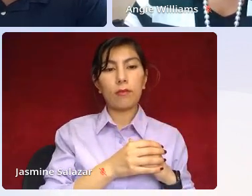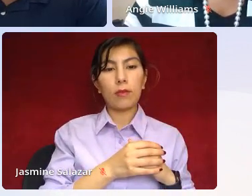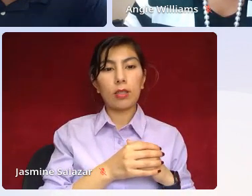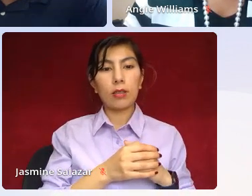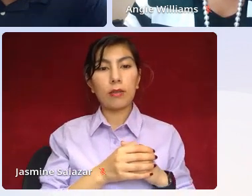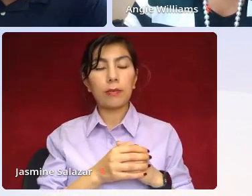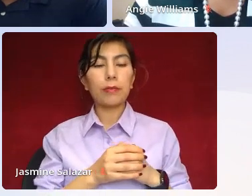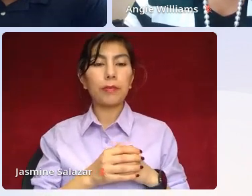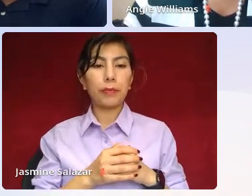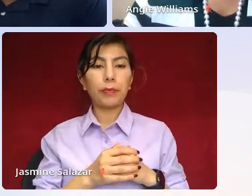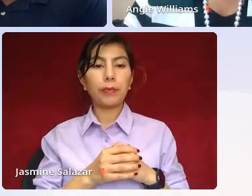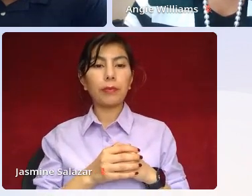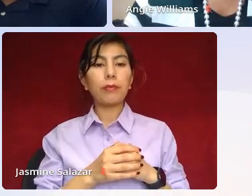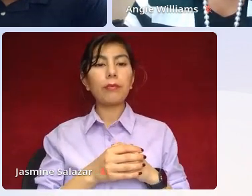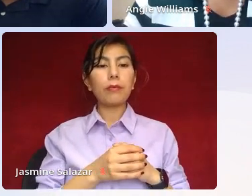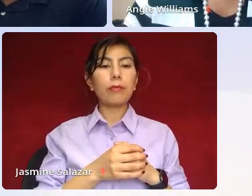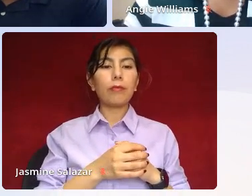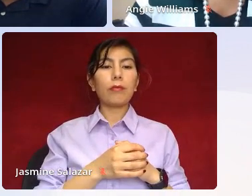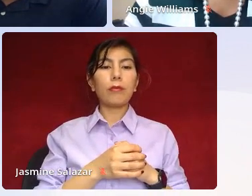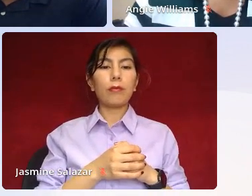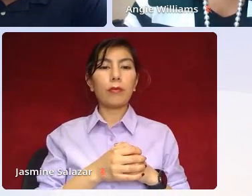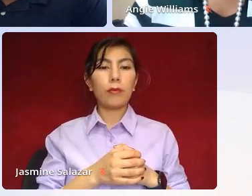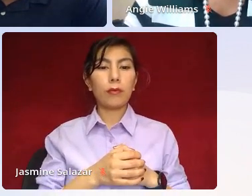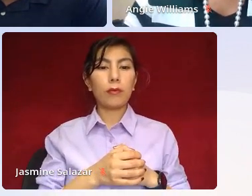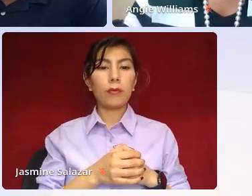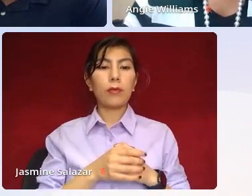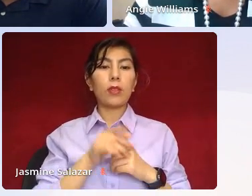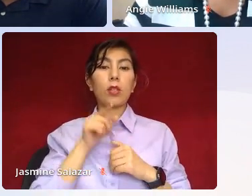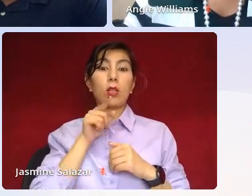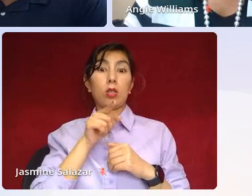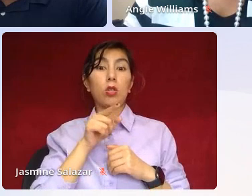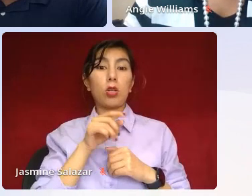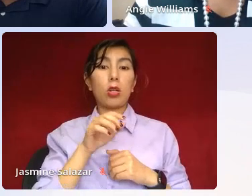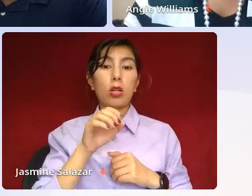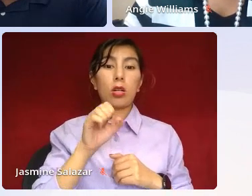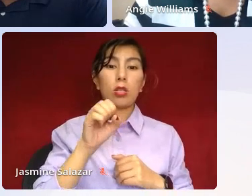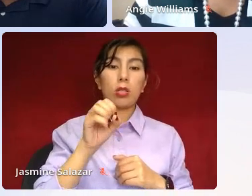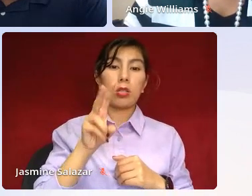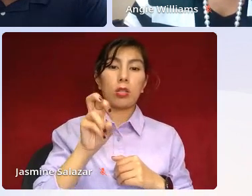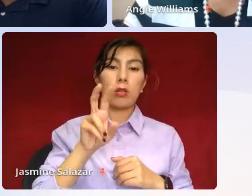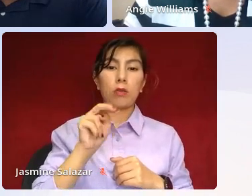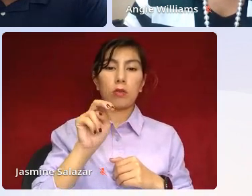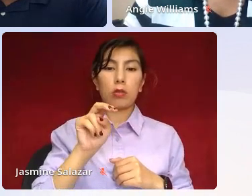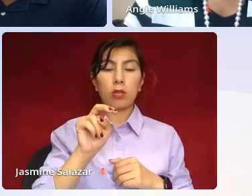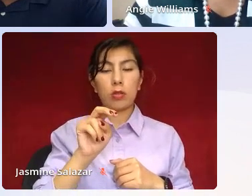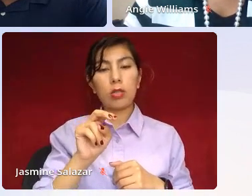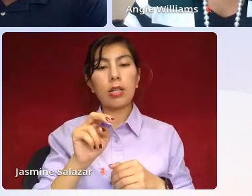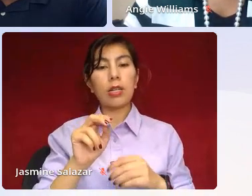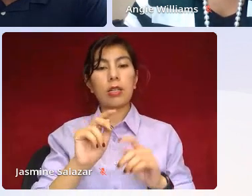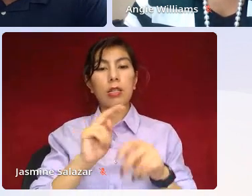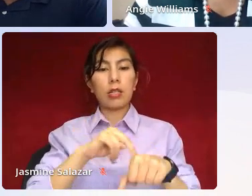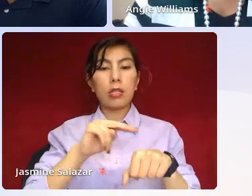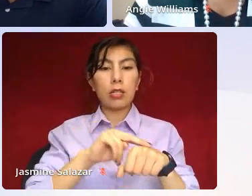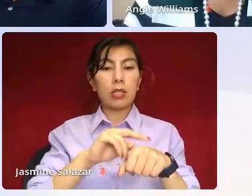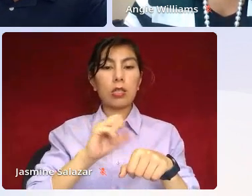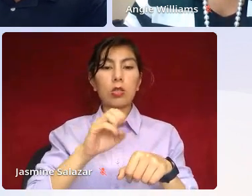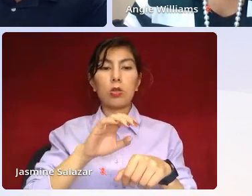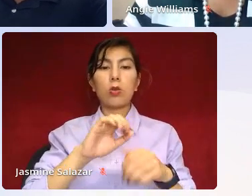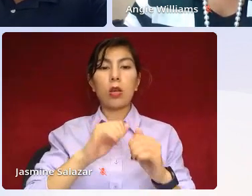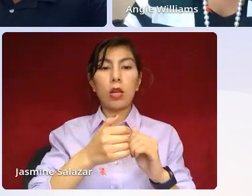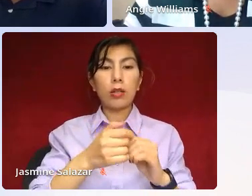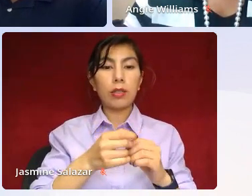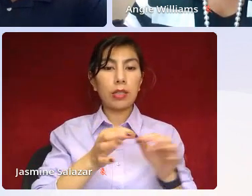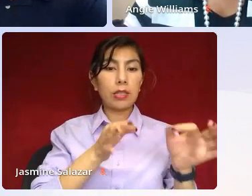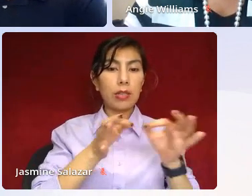about, you're a sovereign nation. And so in terms of how things get defined, they get defined by you,